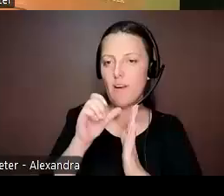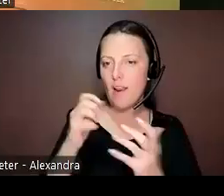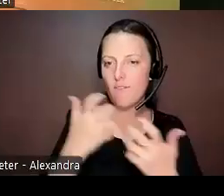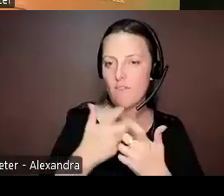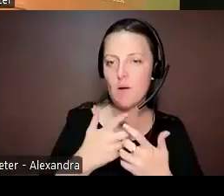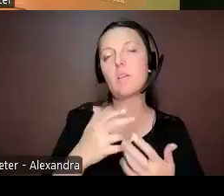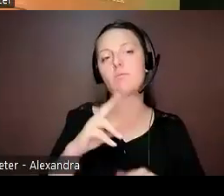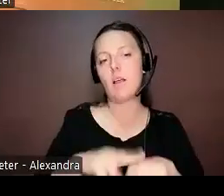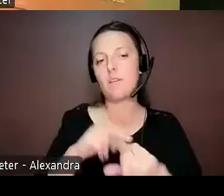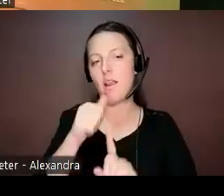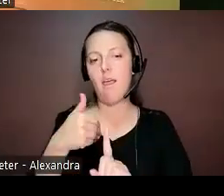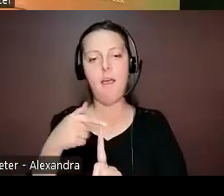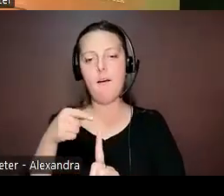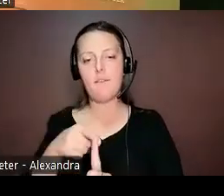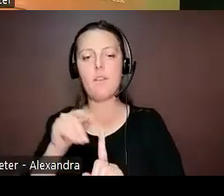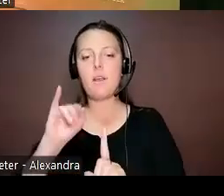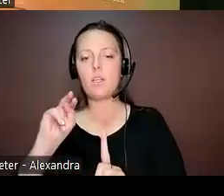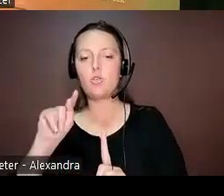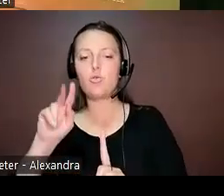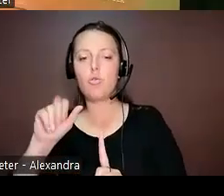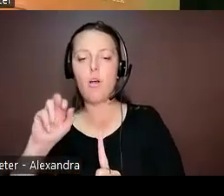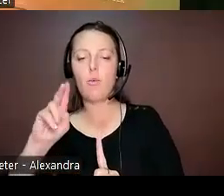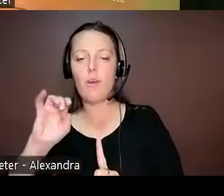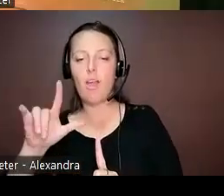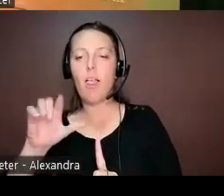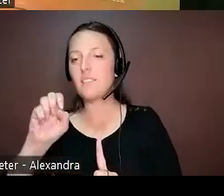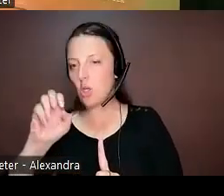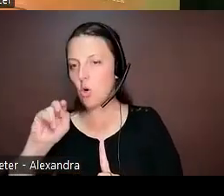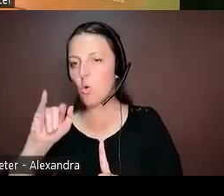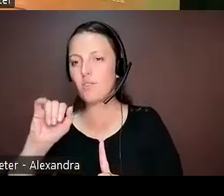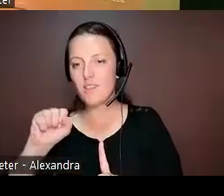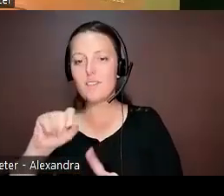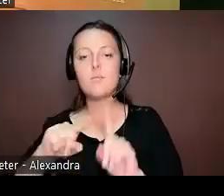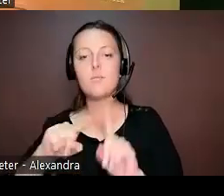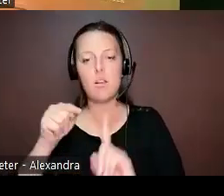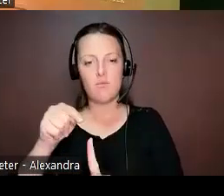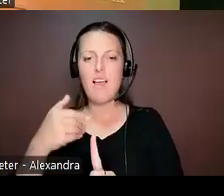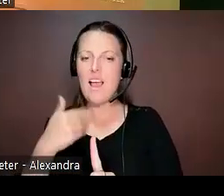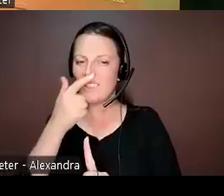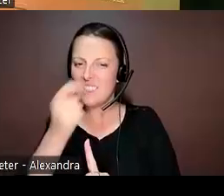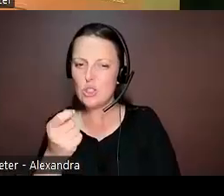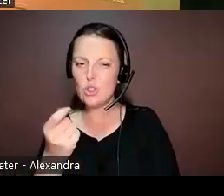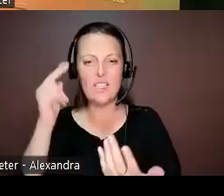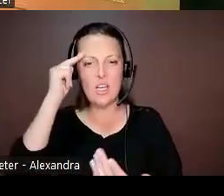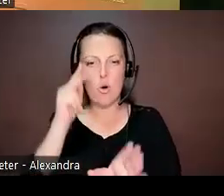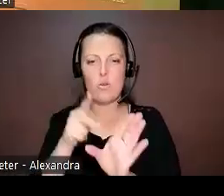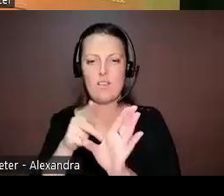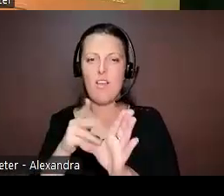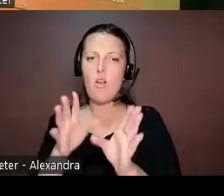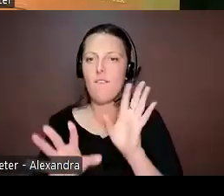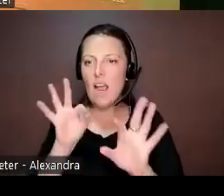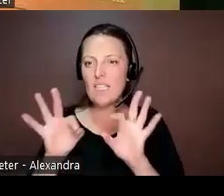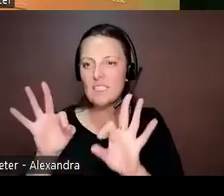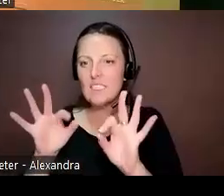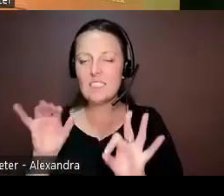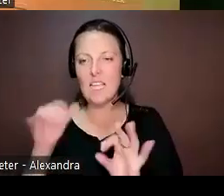stenosis, but it has a really interesting neuropsychological findings, as well as lack of family